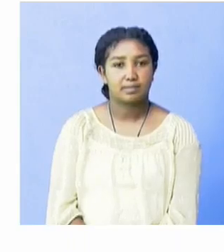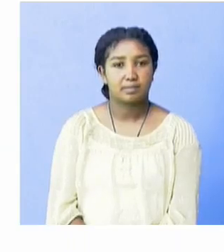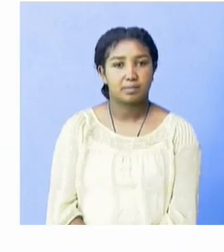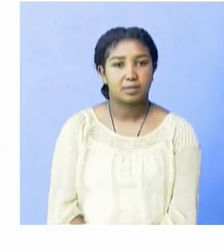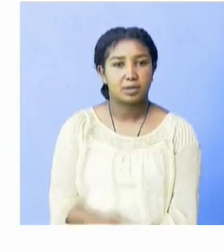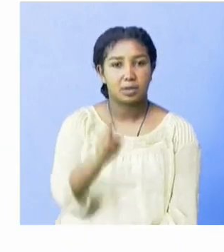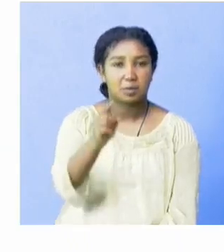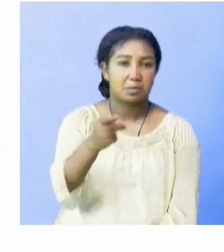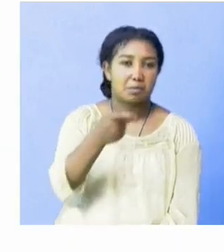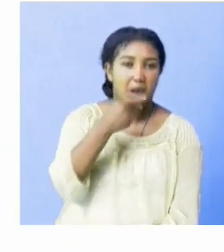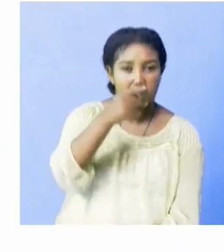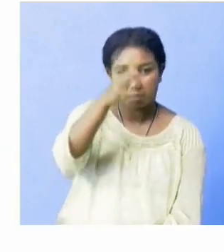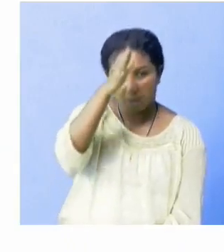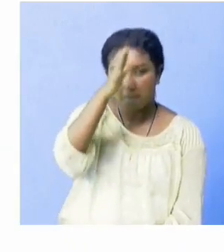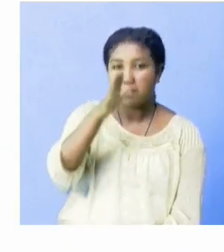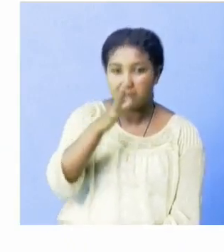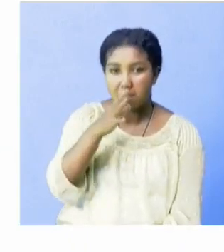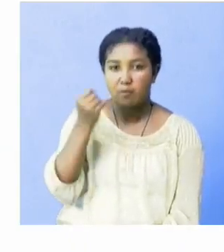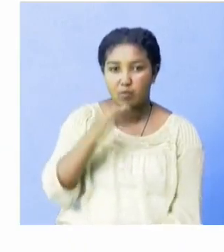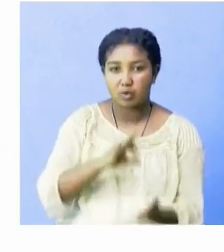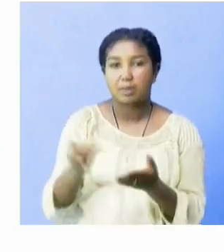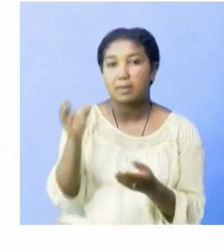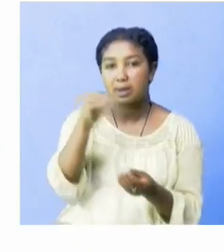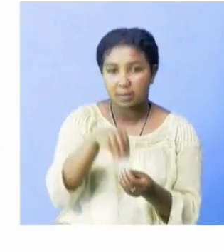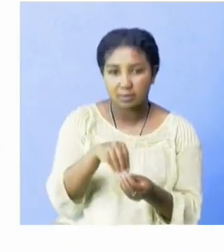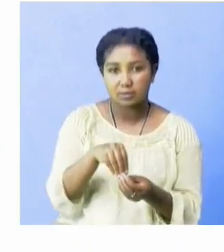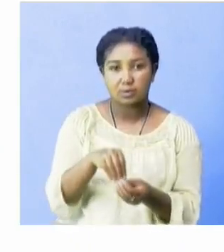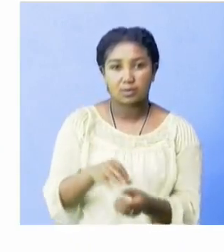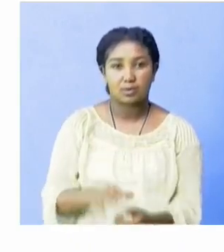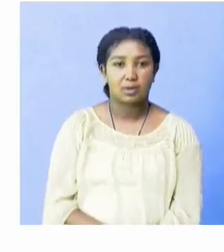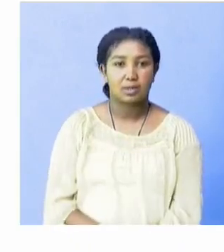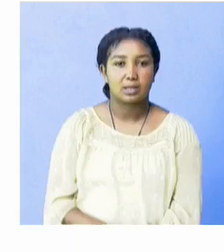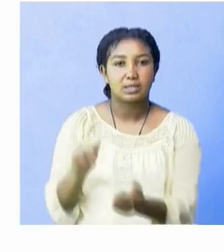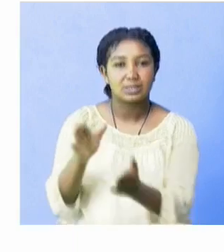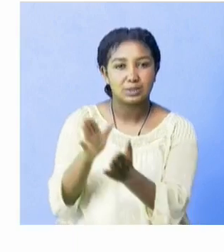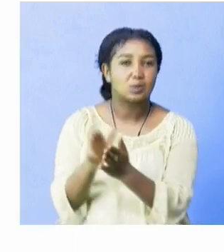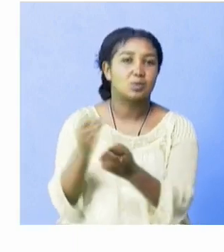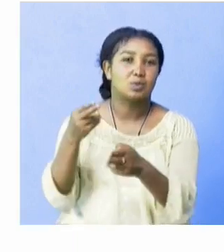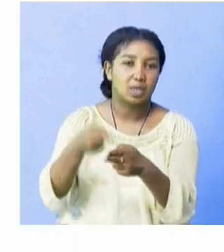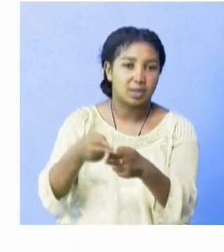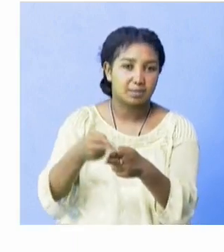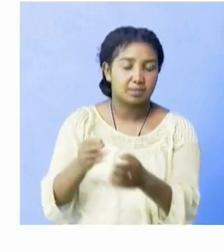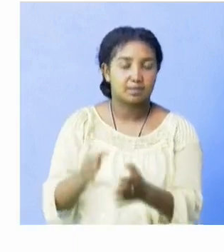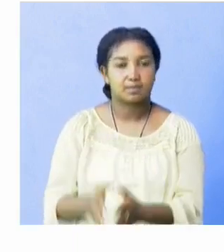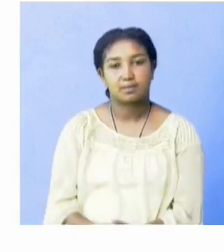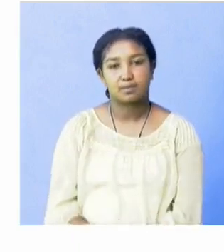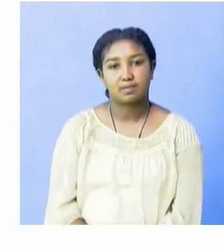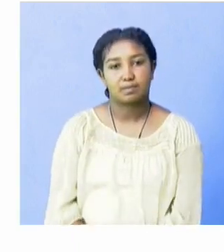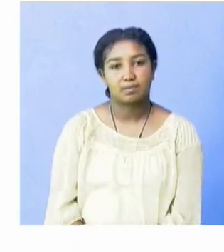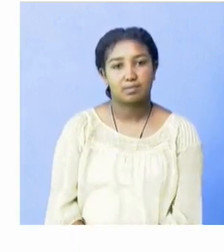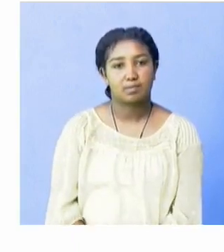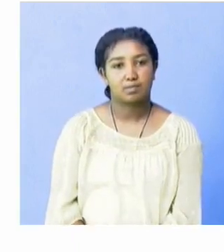maybe your parents' phone also, and also school name.